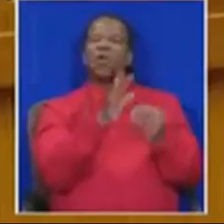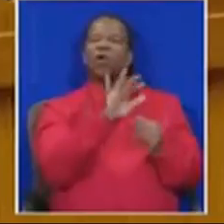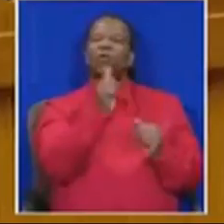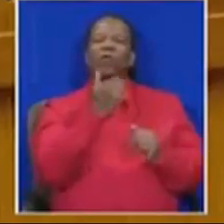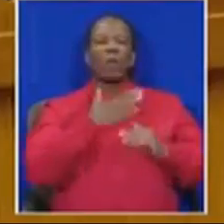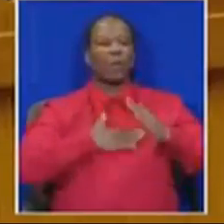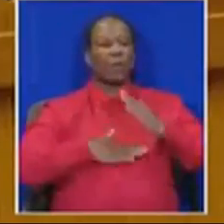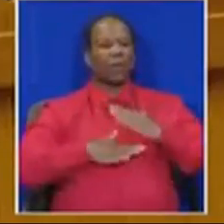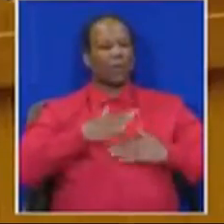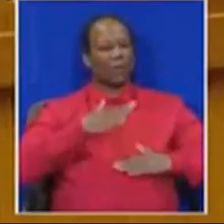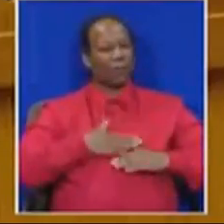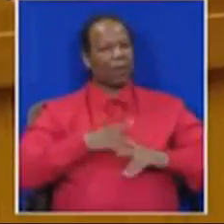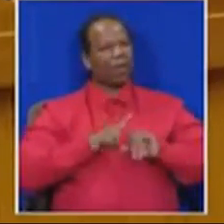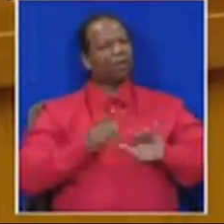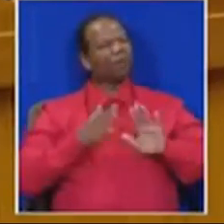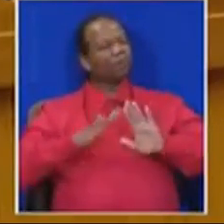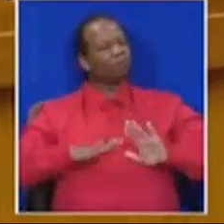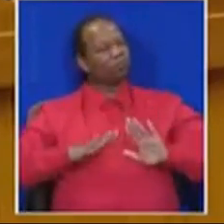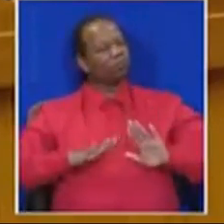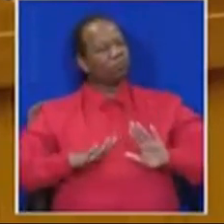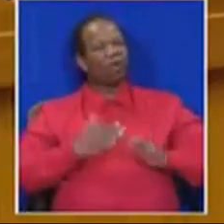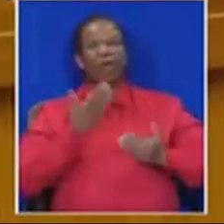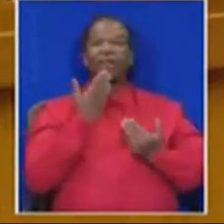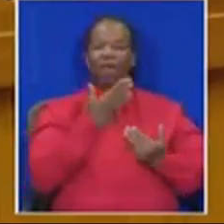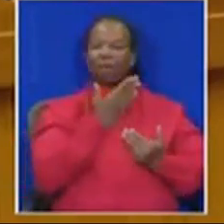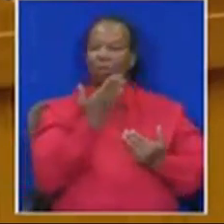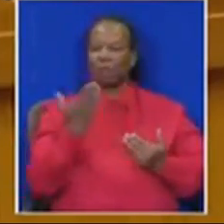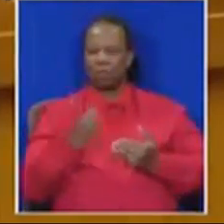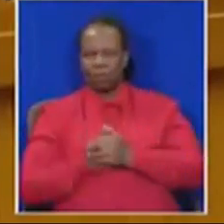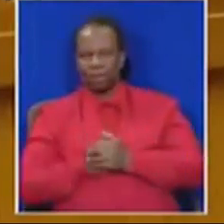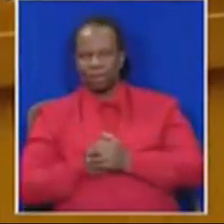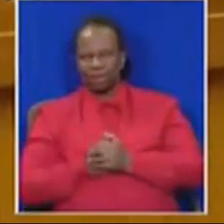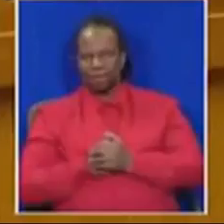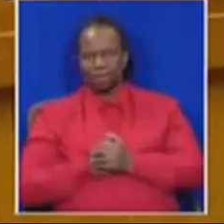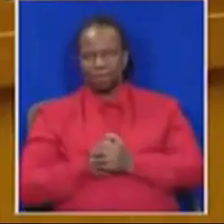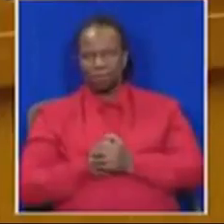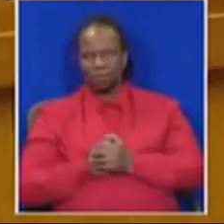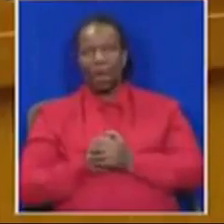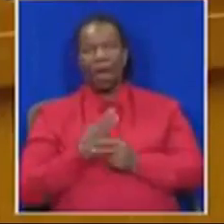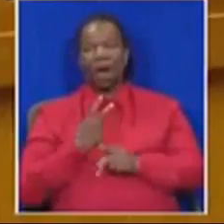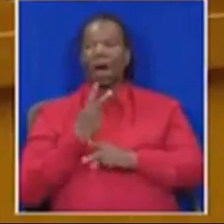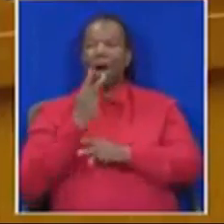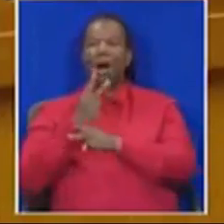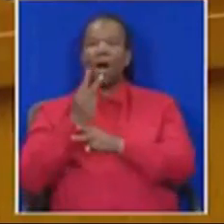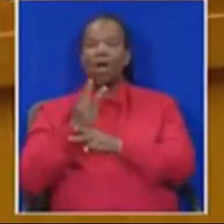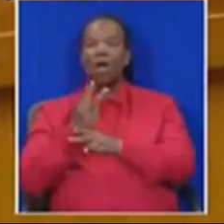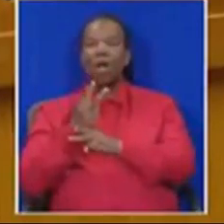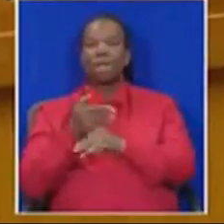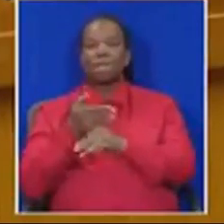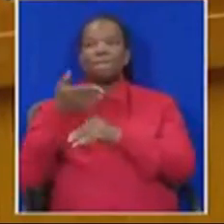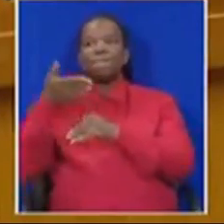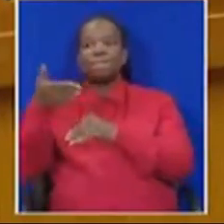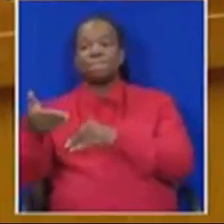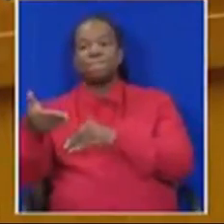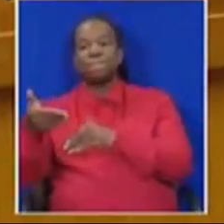your forbearance. I also wish to extend a word of gratitude to former President